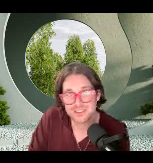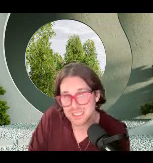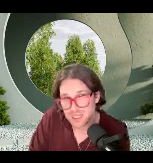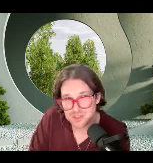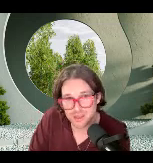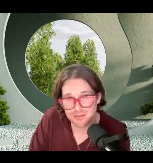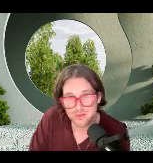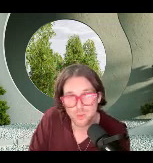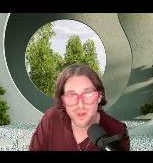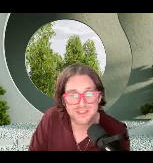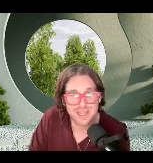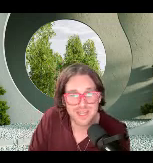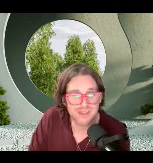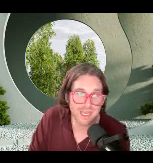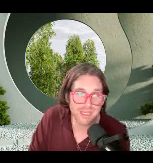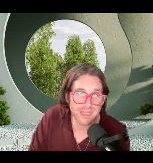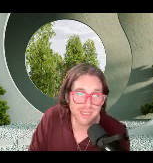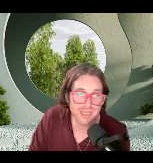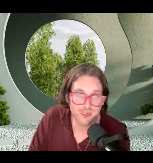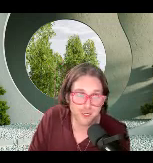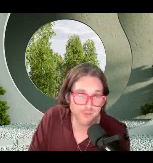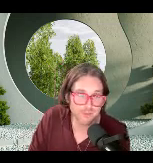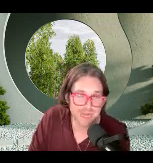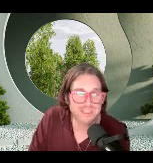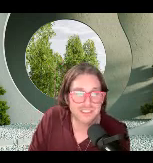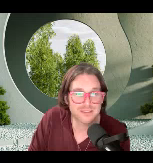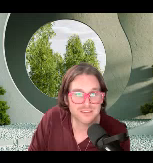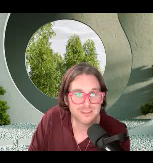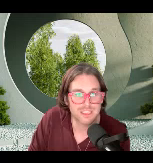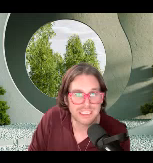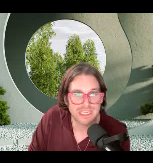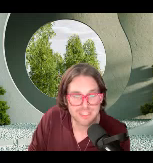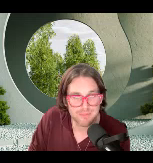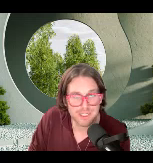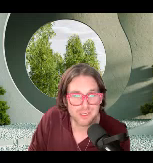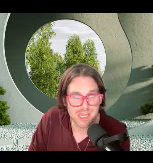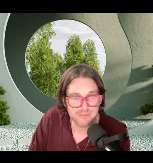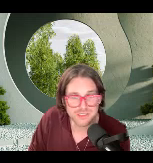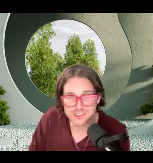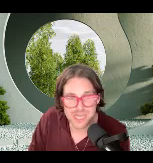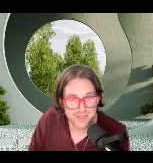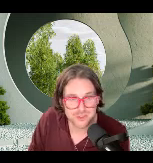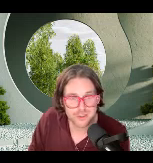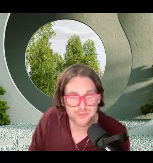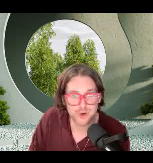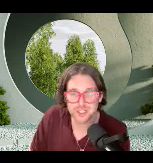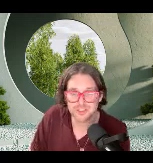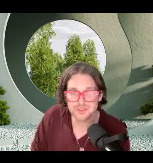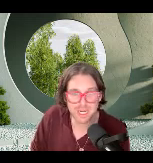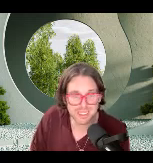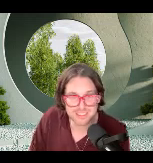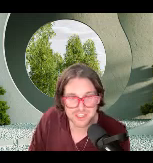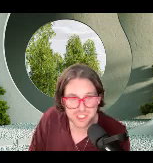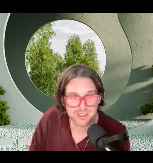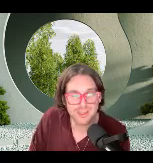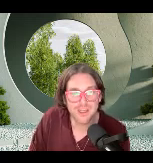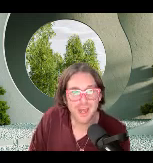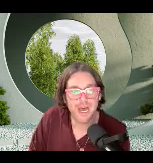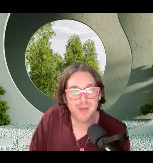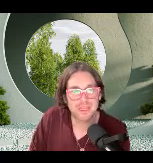means of representation, what does that look like in your own practice? If somebody were to come to your classroom or your